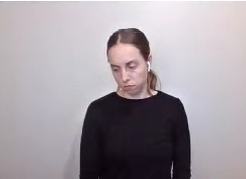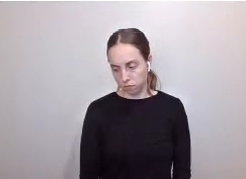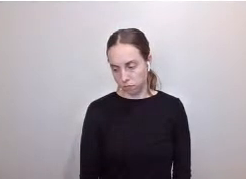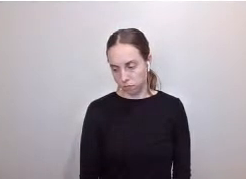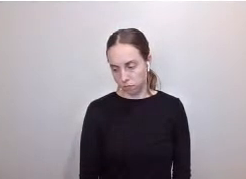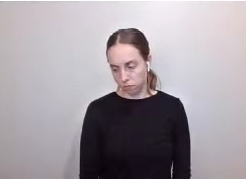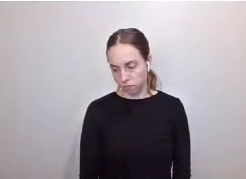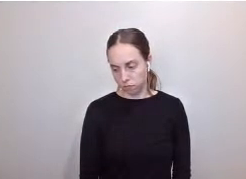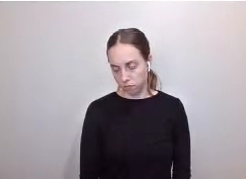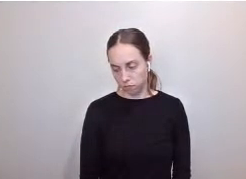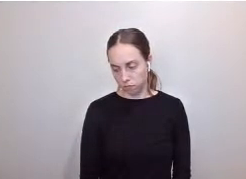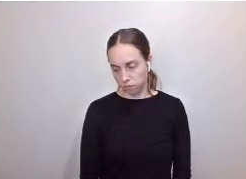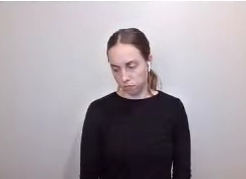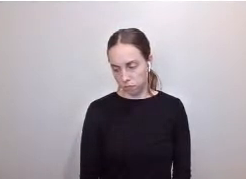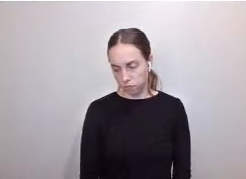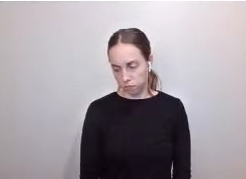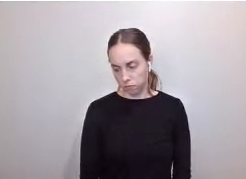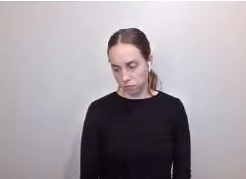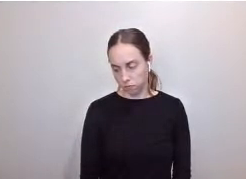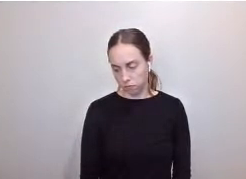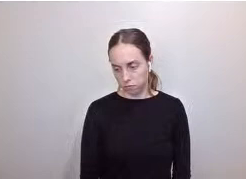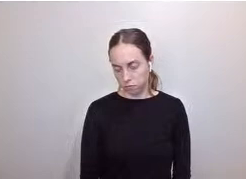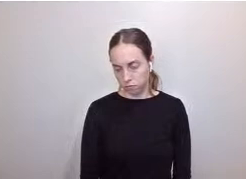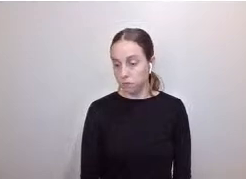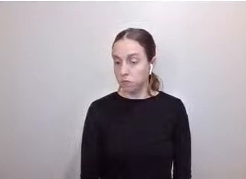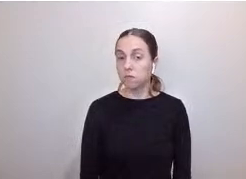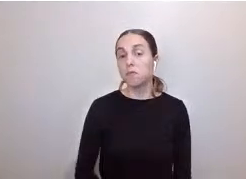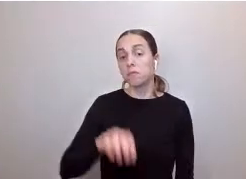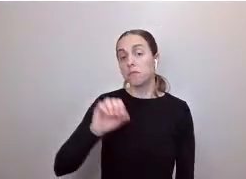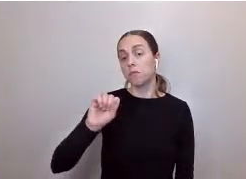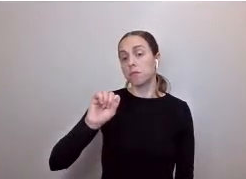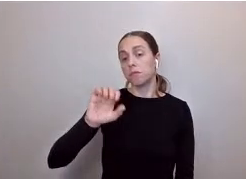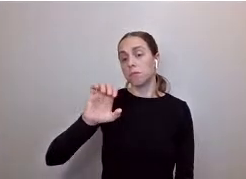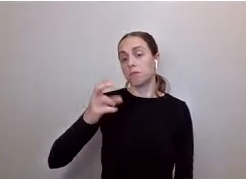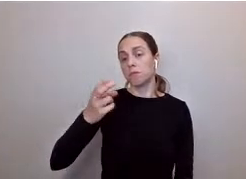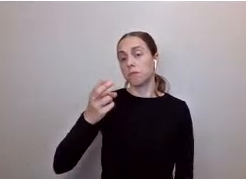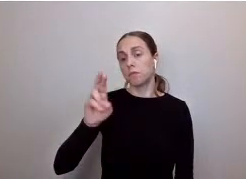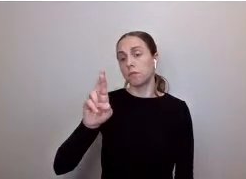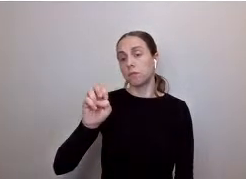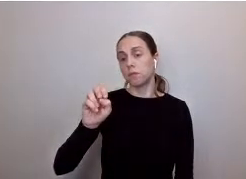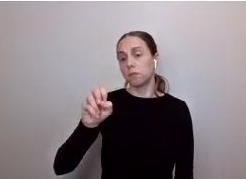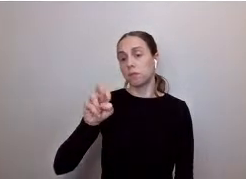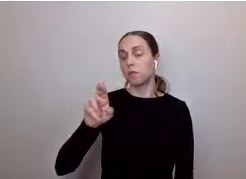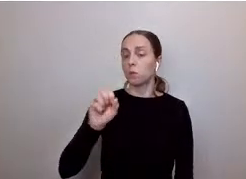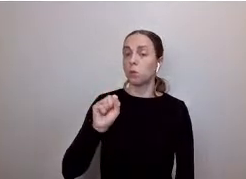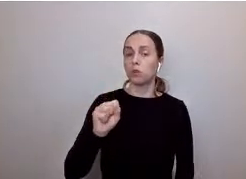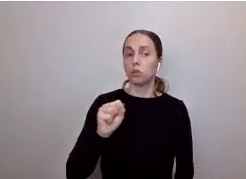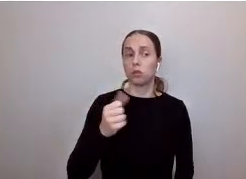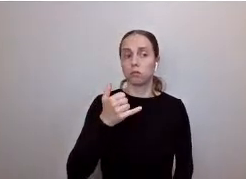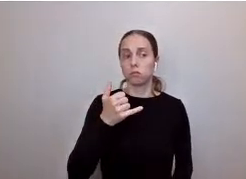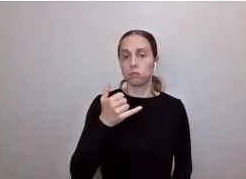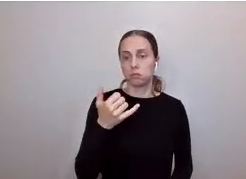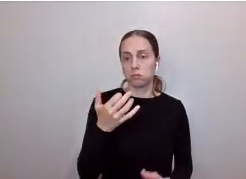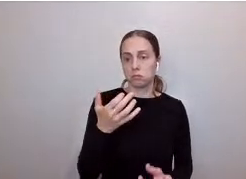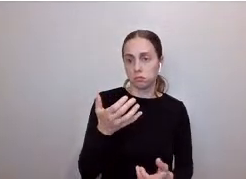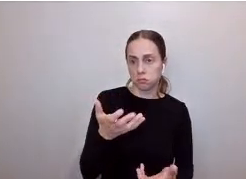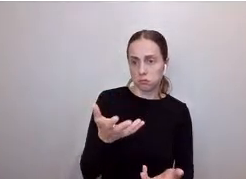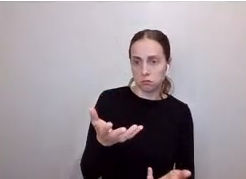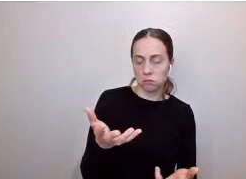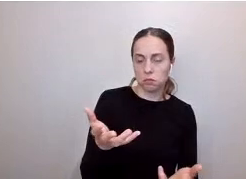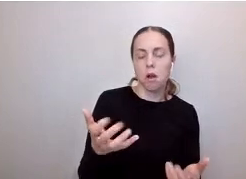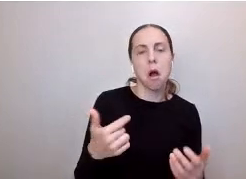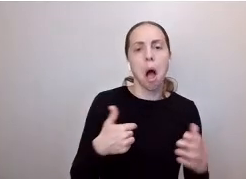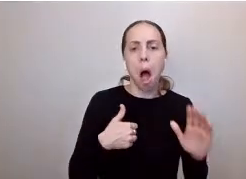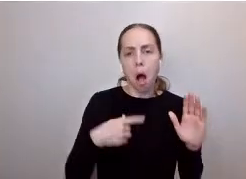So Councilor Schrader, we could call on the police department. I'm happy to jump in. I think my point is